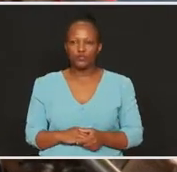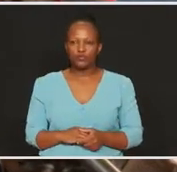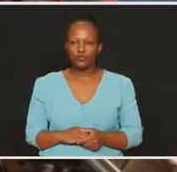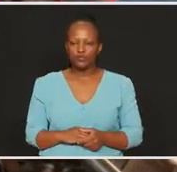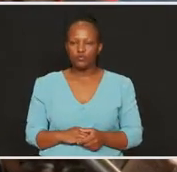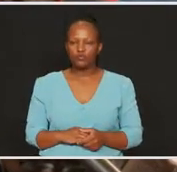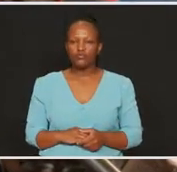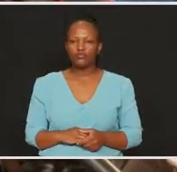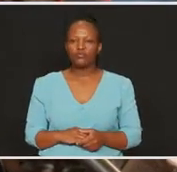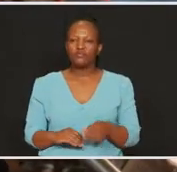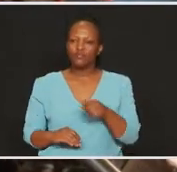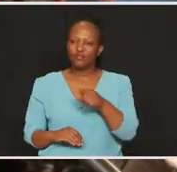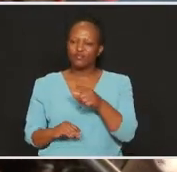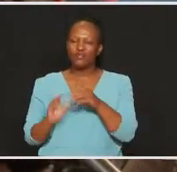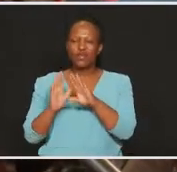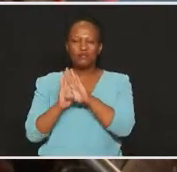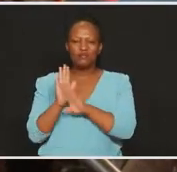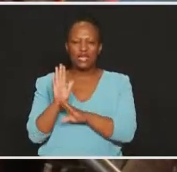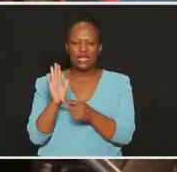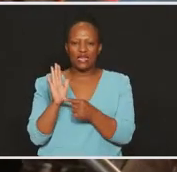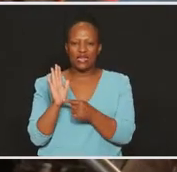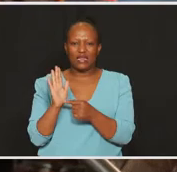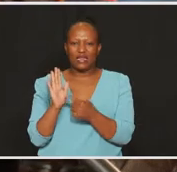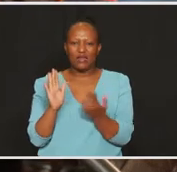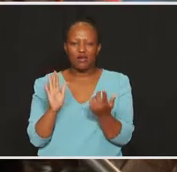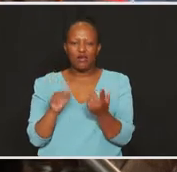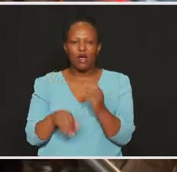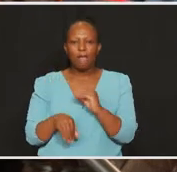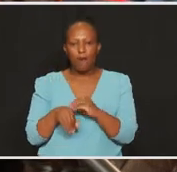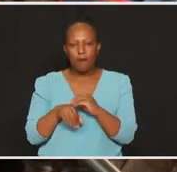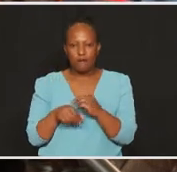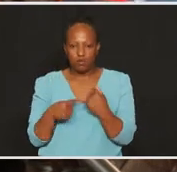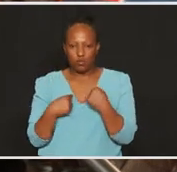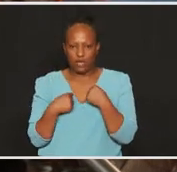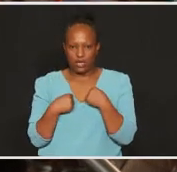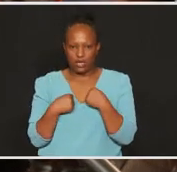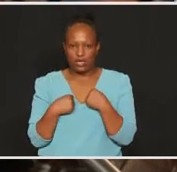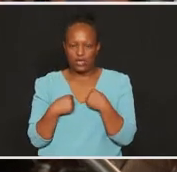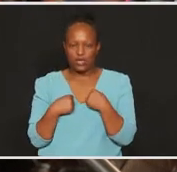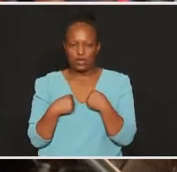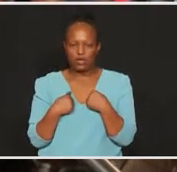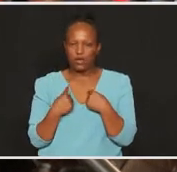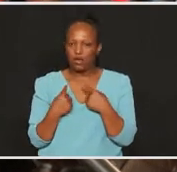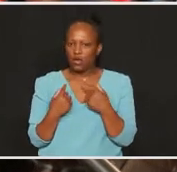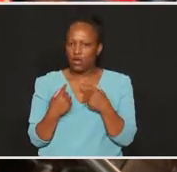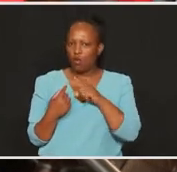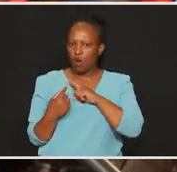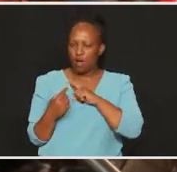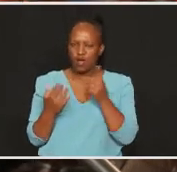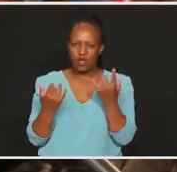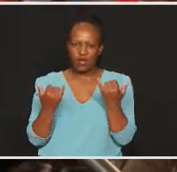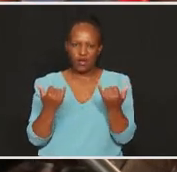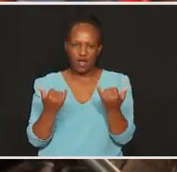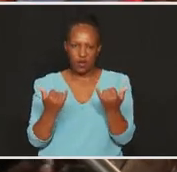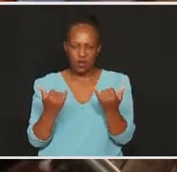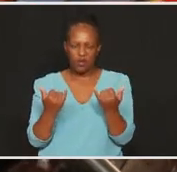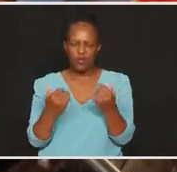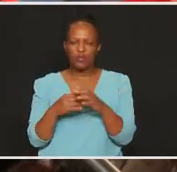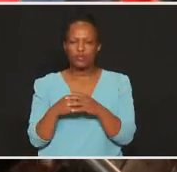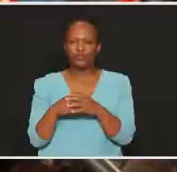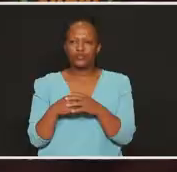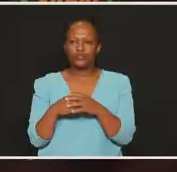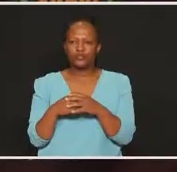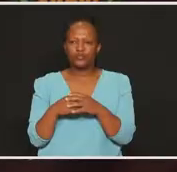this bill is also a problem to me because now if you're gonna